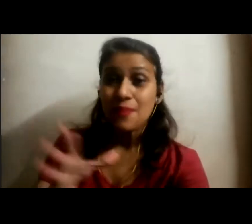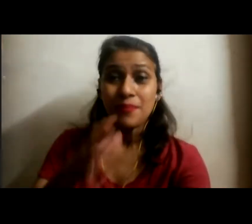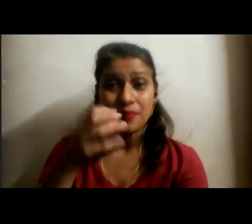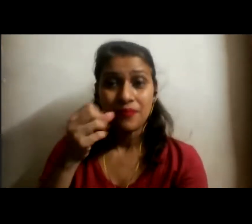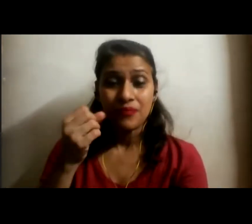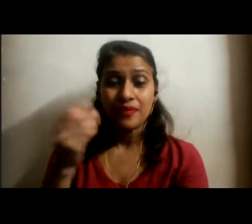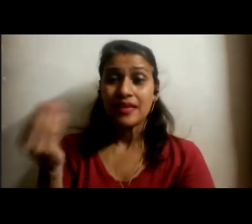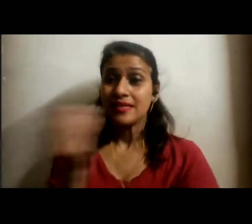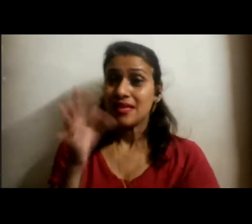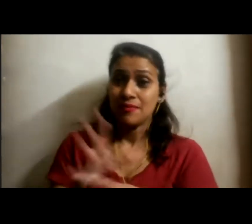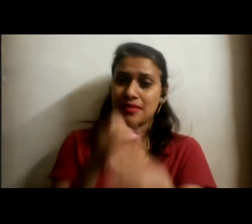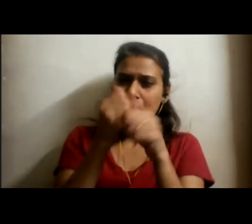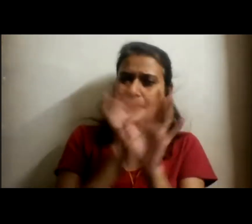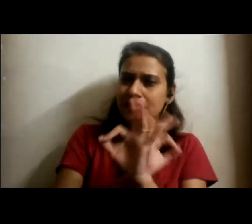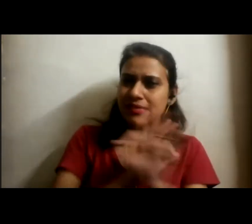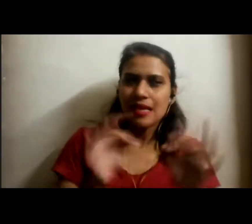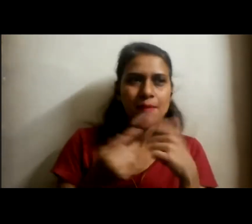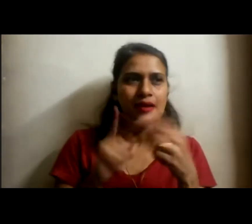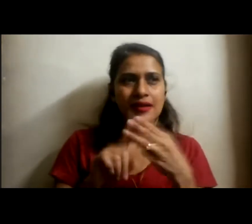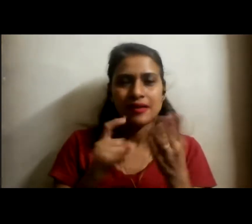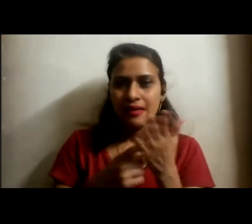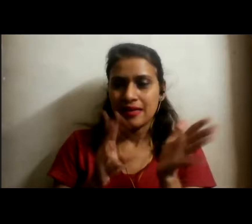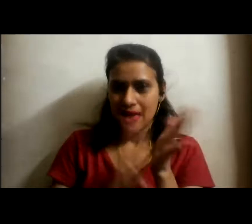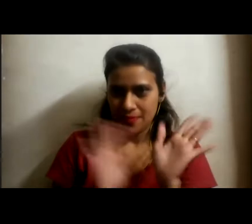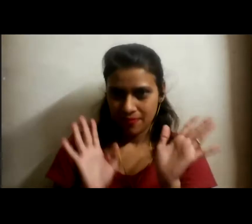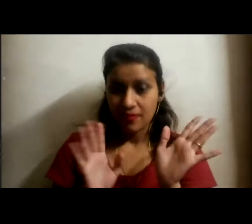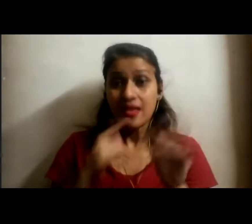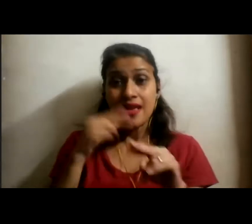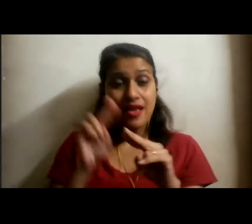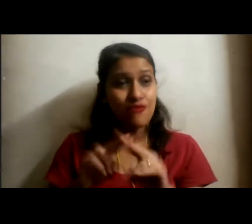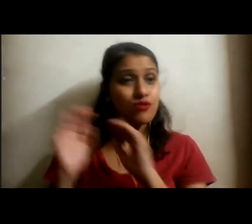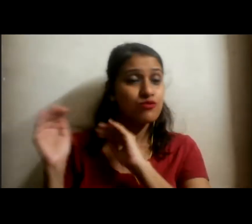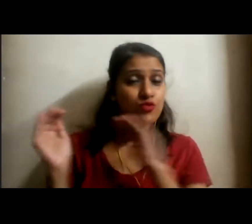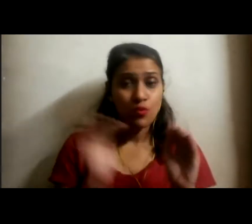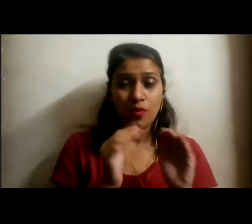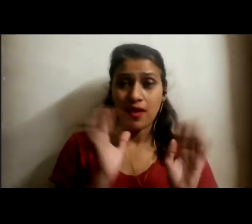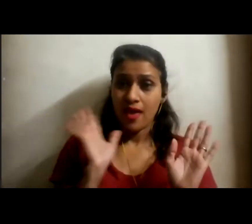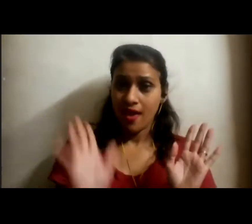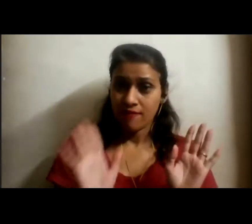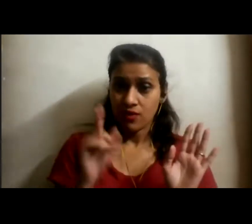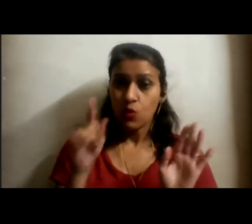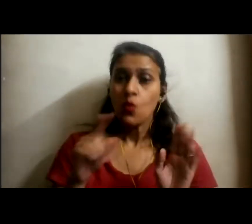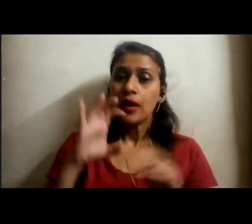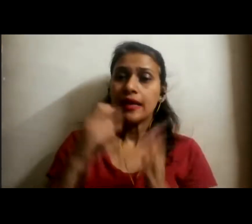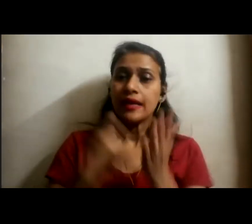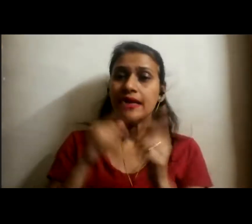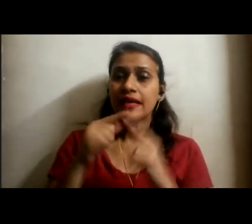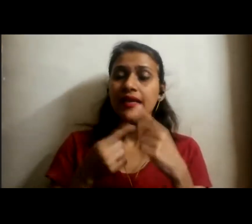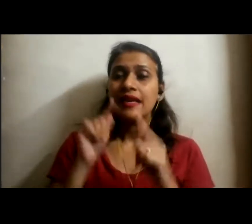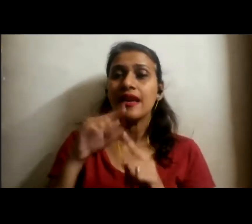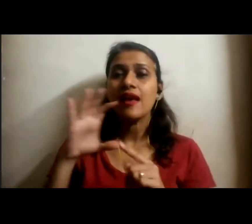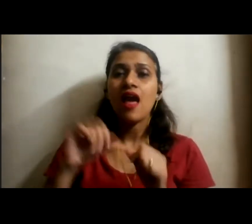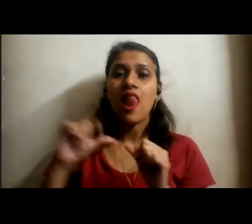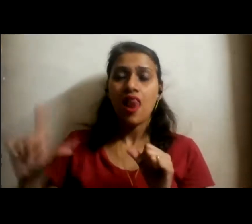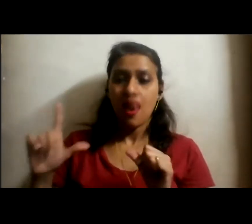simply, in simple terms, if you are in favor of the dissenting opinion, you will critically analyze the majority